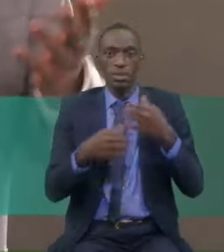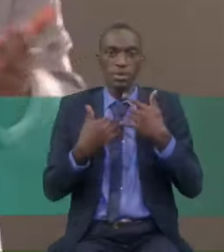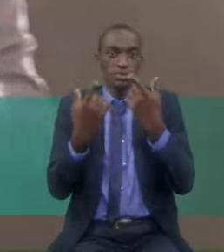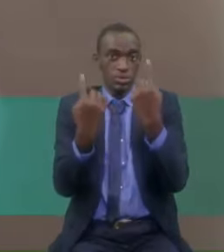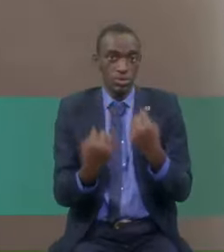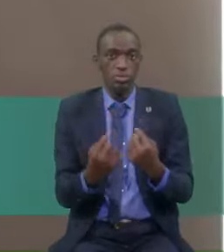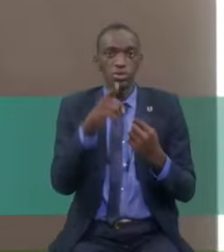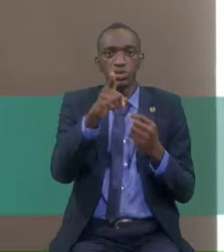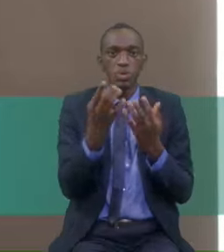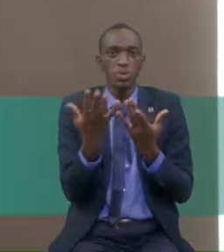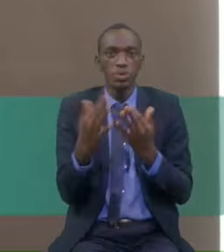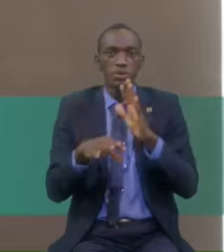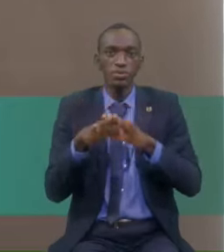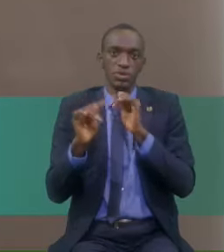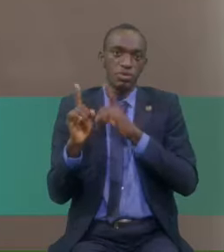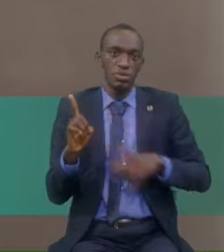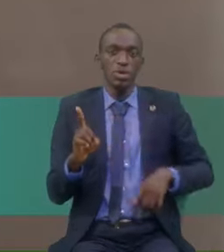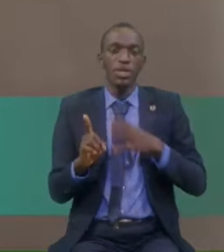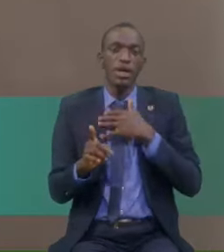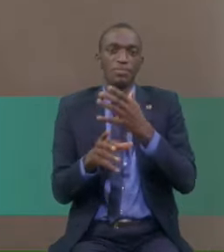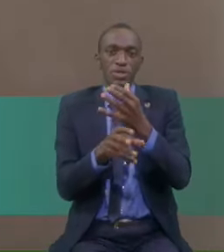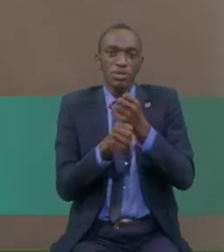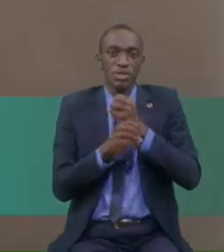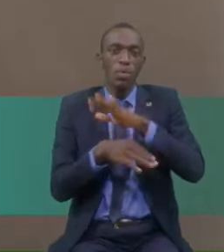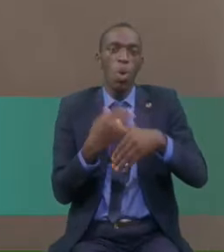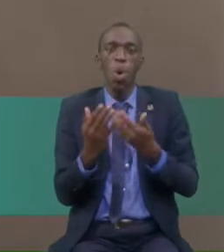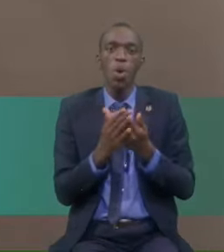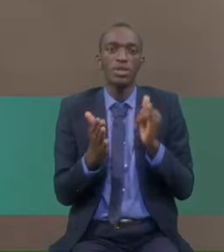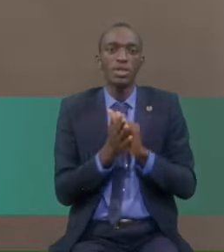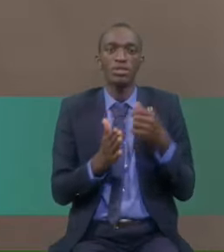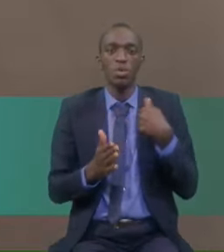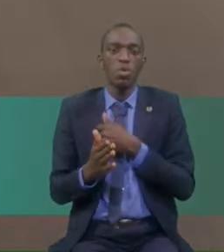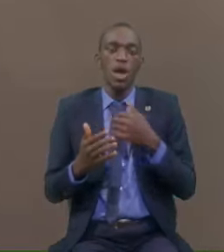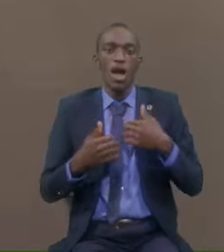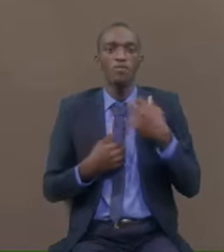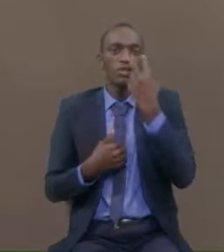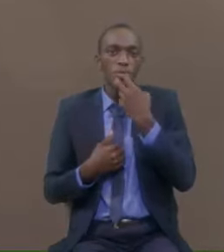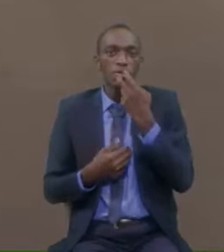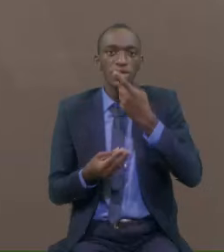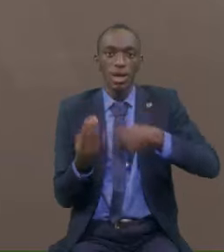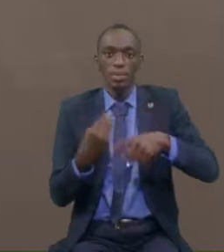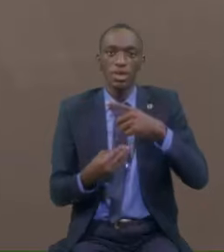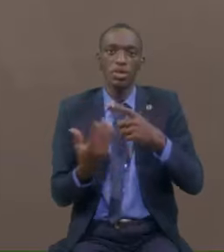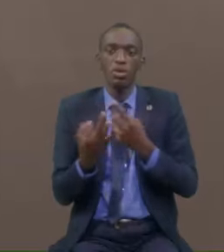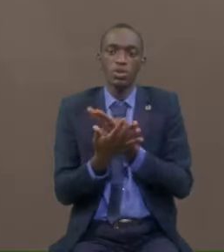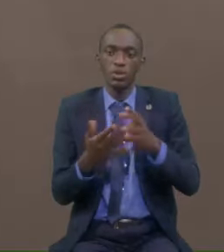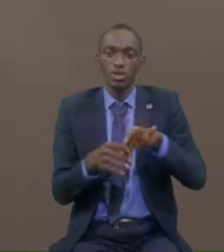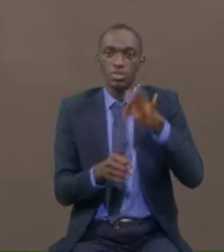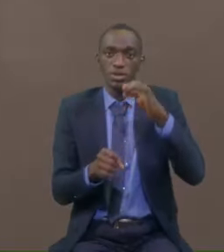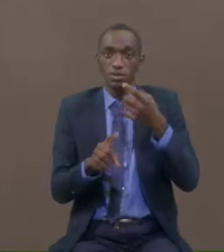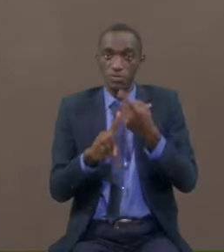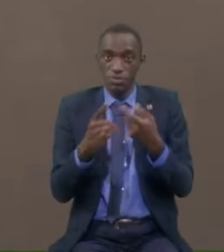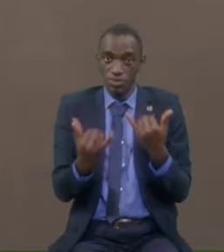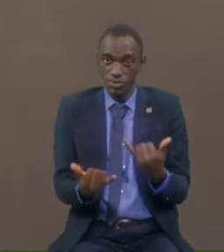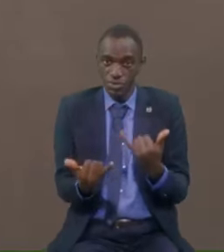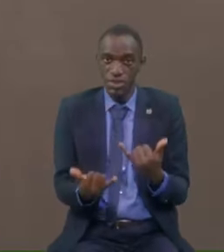receive all that was spoken about of the Holy Spirit. And from today, you will never